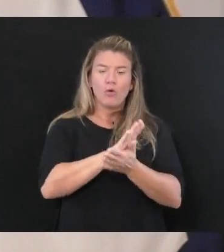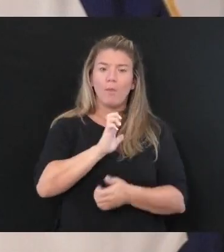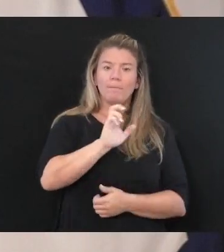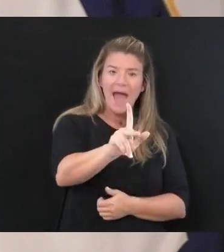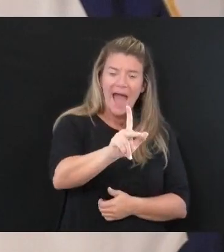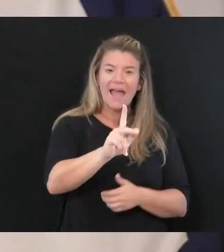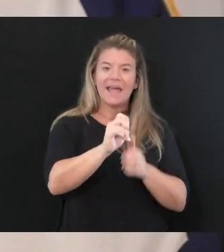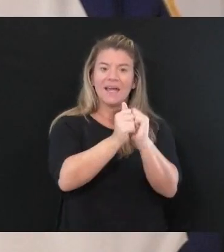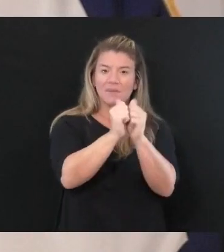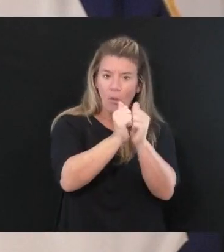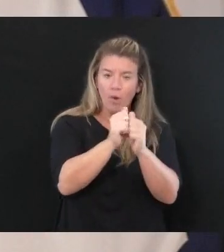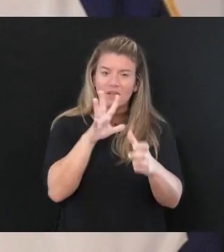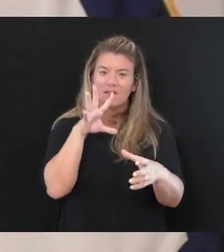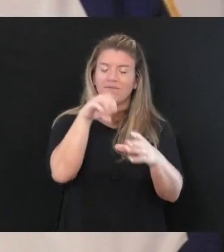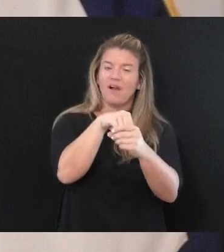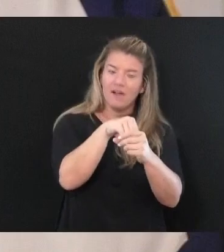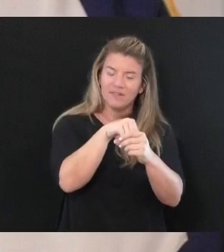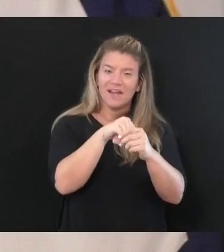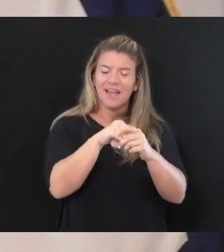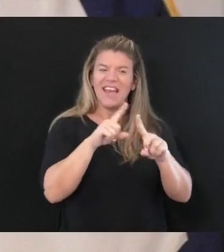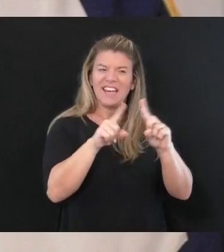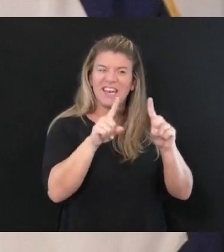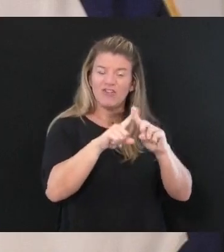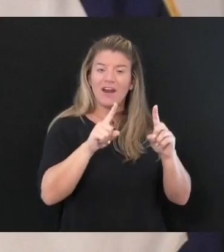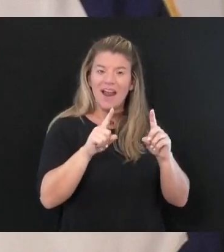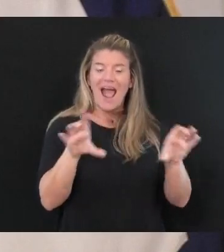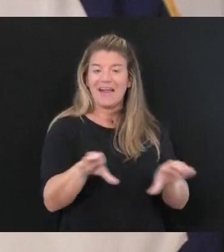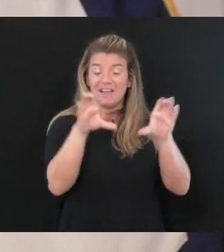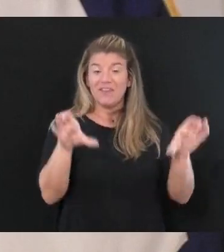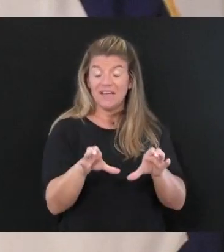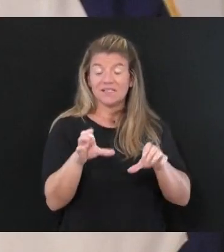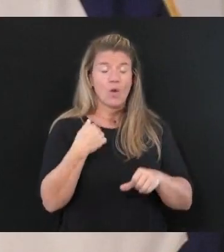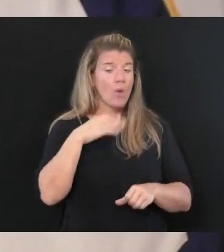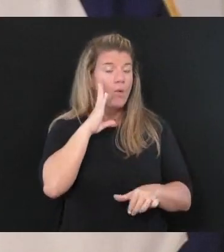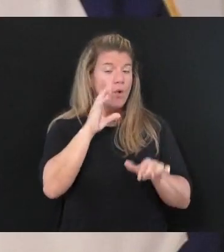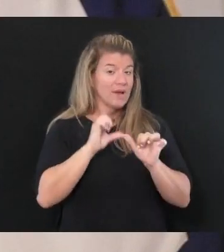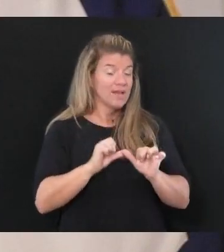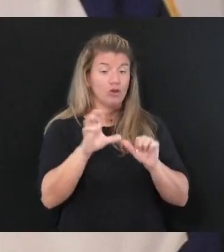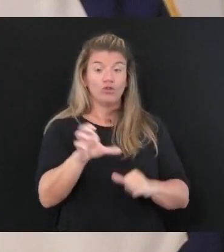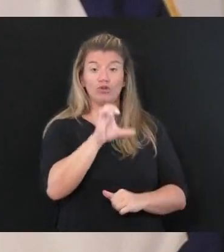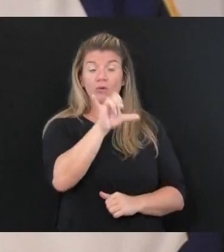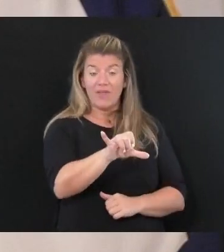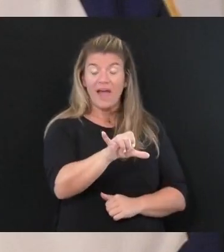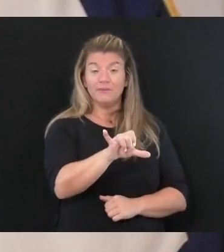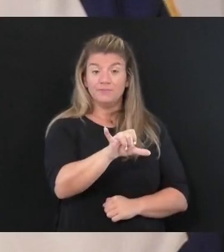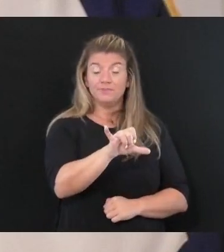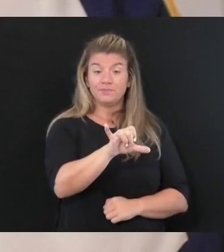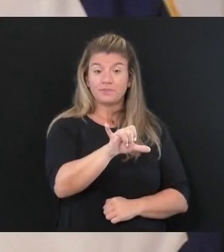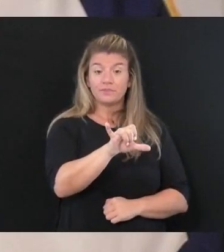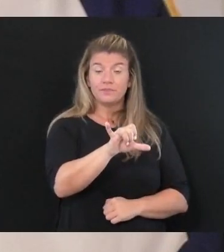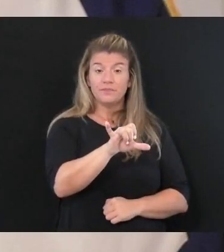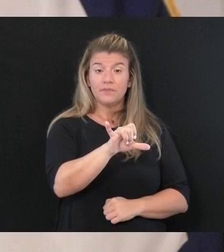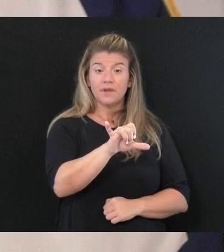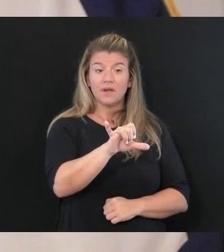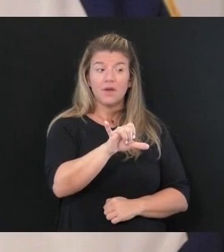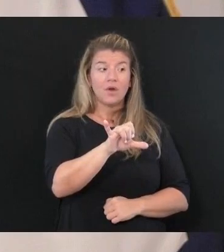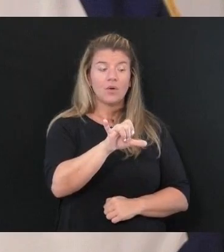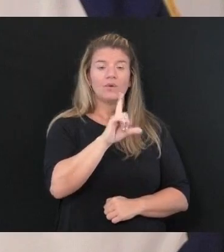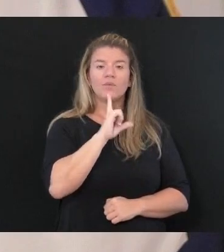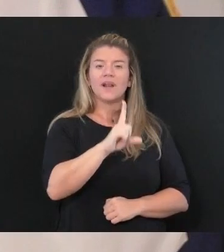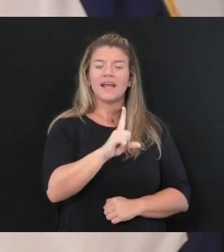get our kids participating in extracurricular stuff. And we'll do so, with the